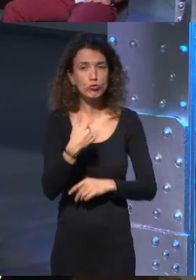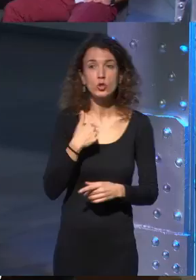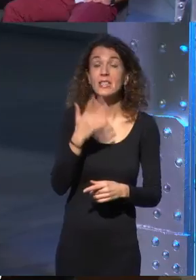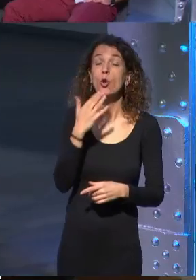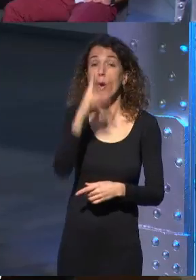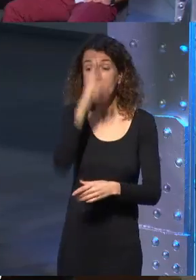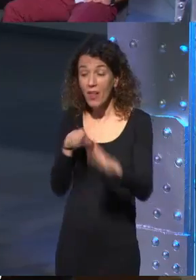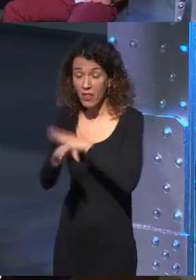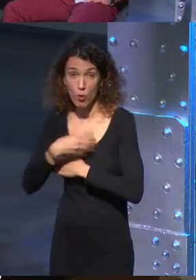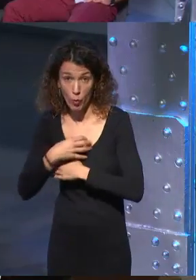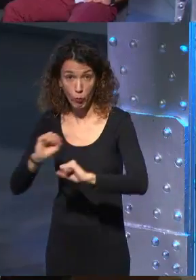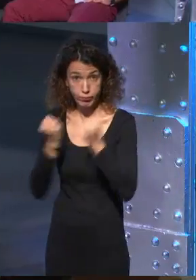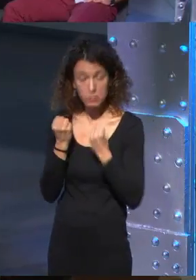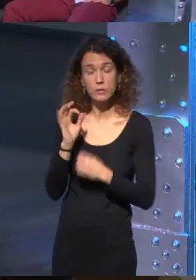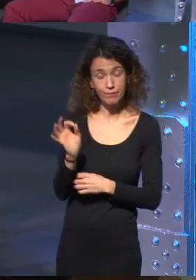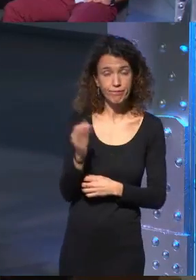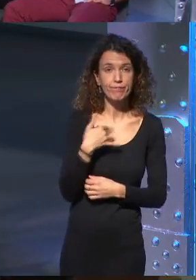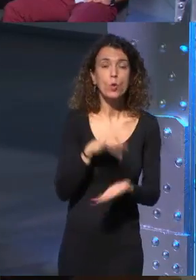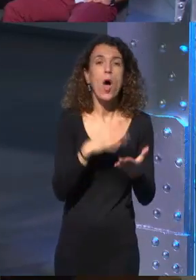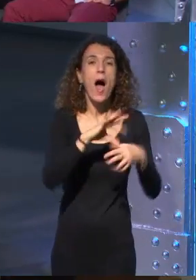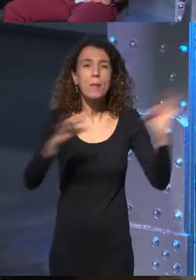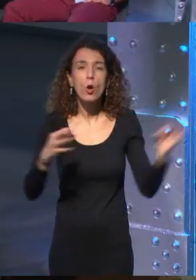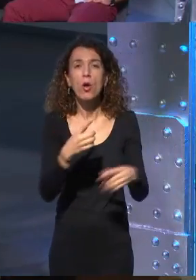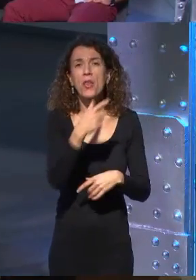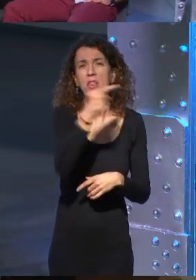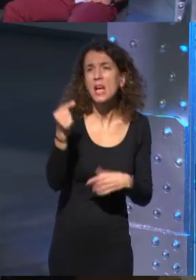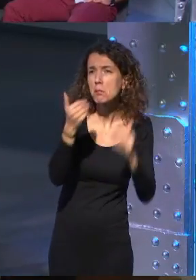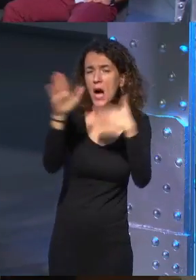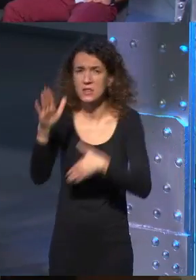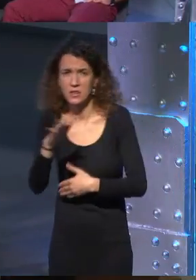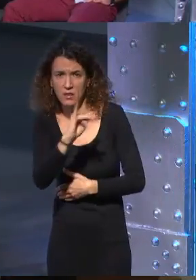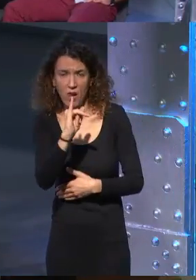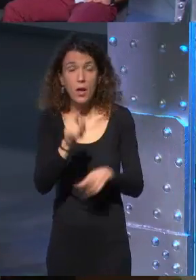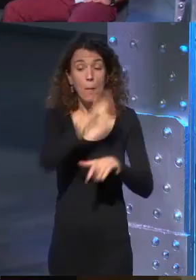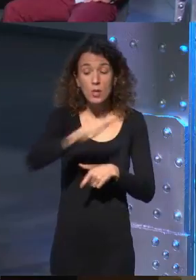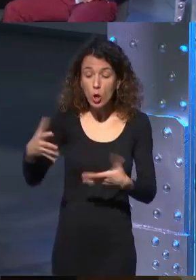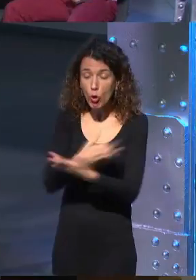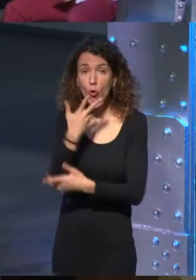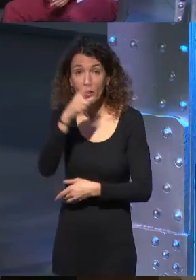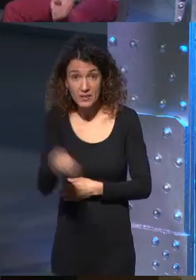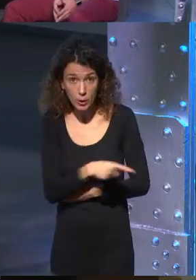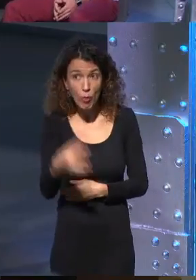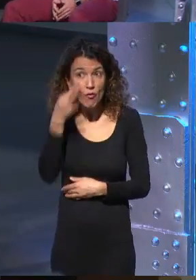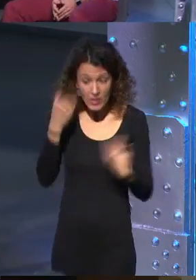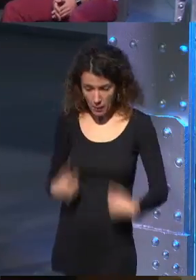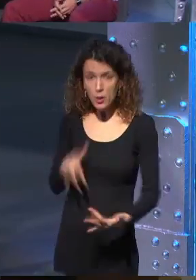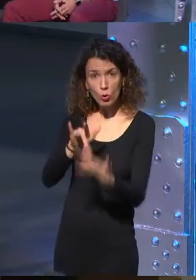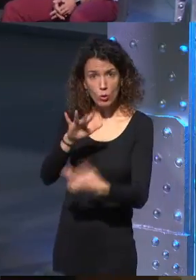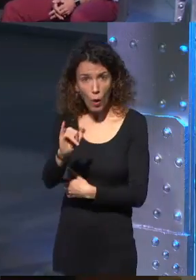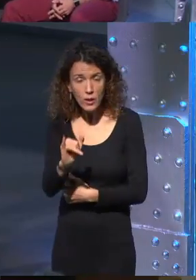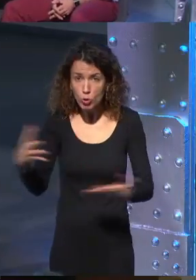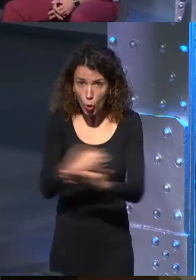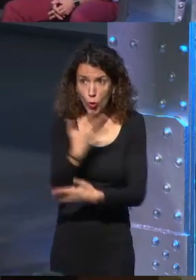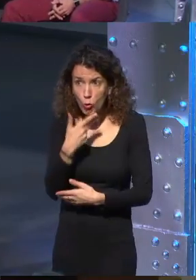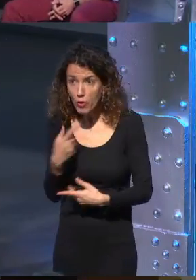private? Yes, I do. So I couldn't get into your profile. No, you couldn't. And how many friends do you have? 100, and more or less 100. And do